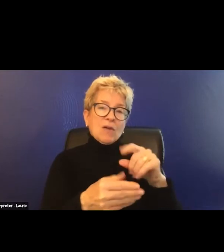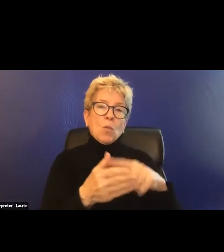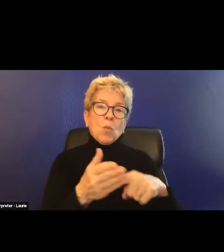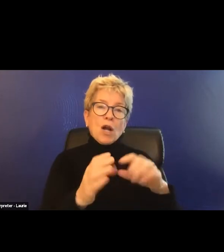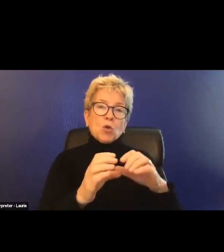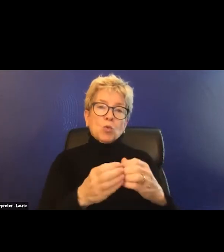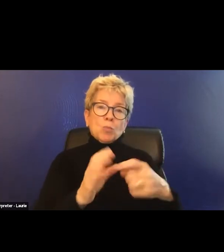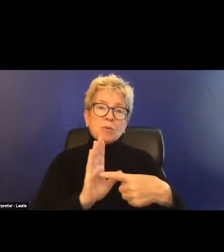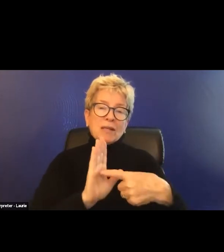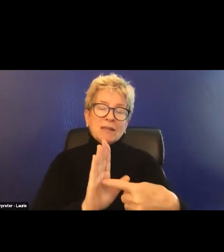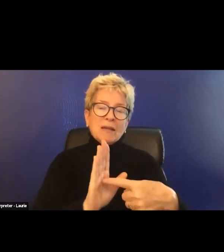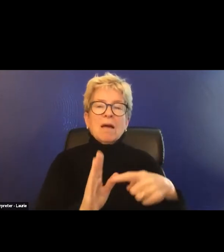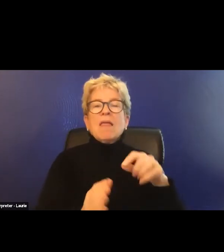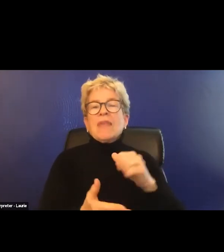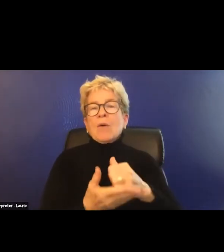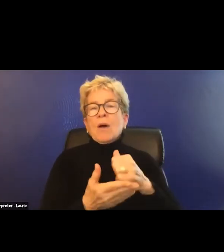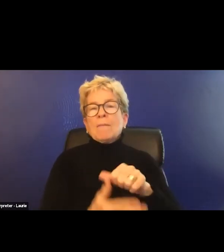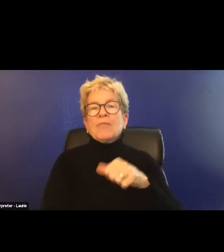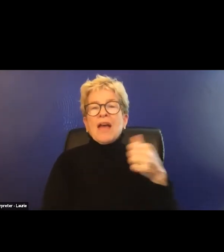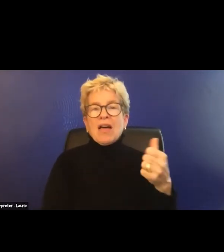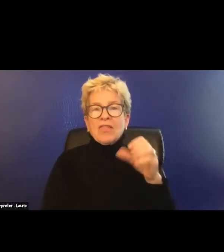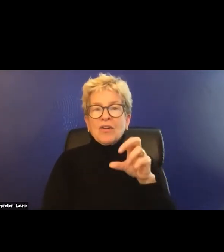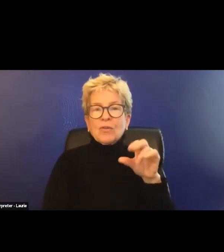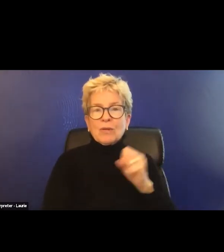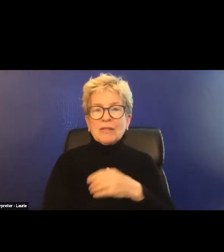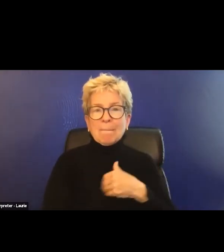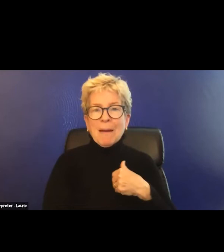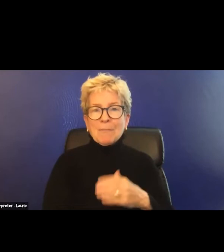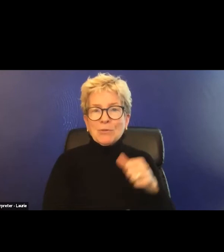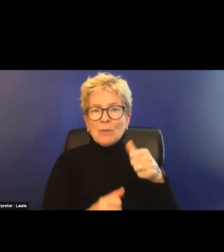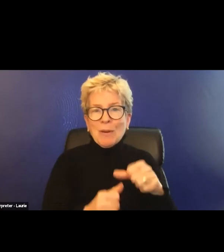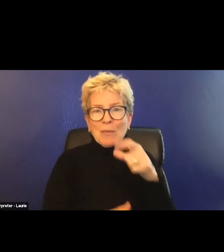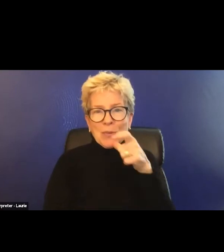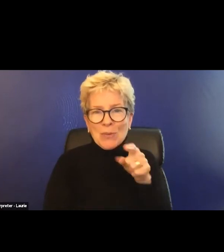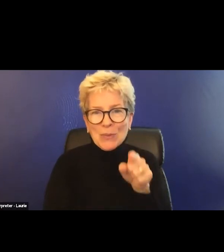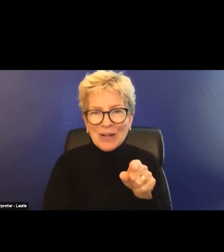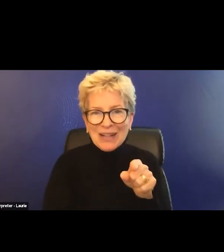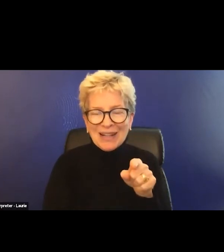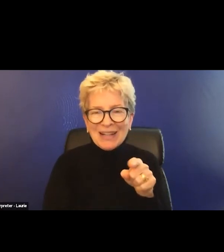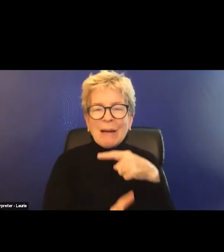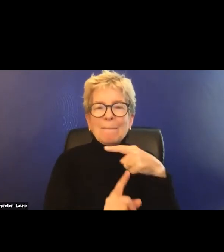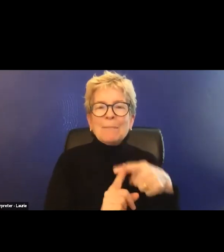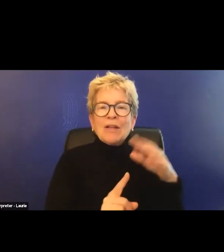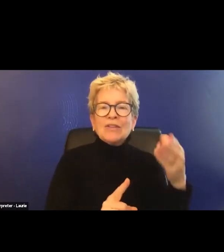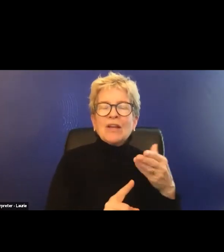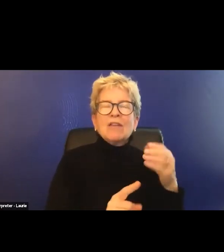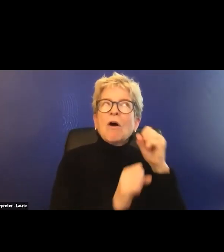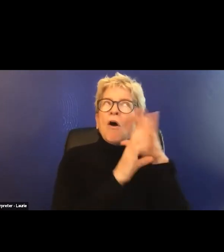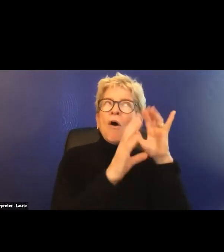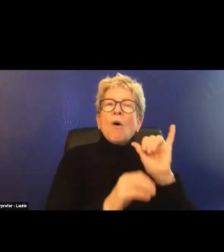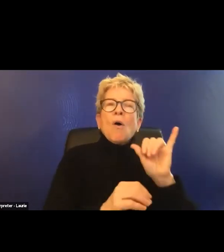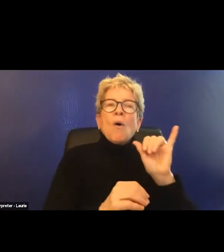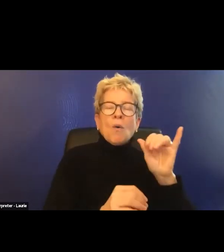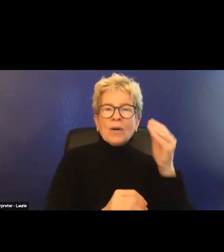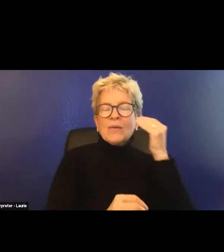help your fellow CRIS committee members remember who you are, and also it will help our guests and members of the public who are joining